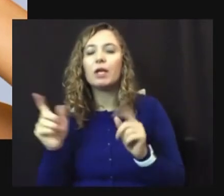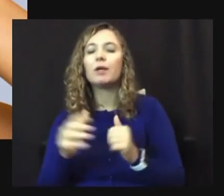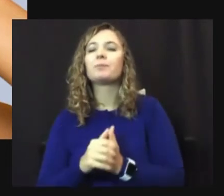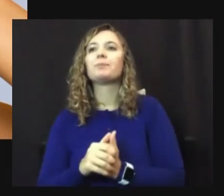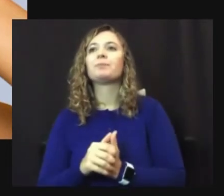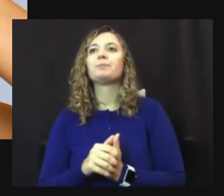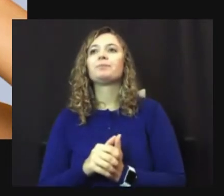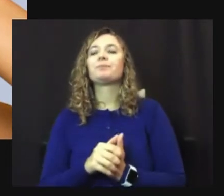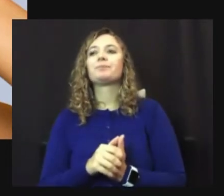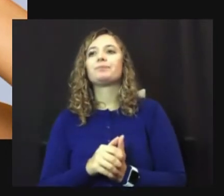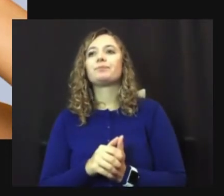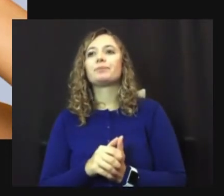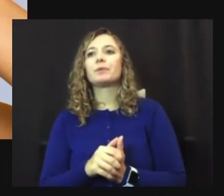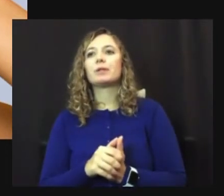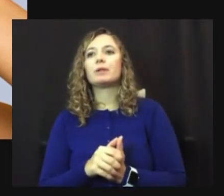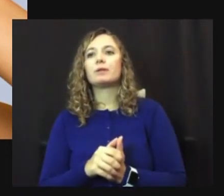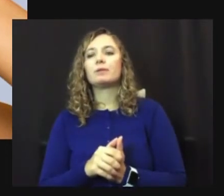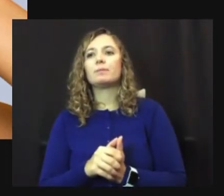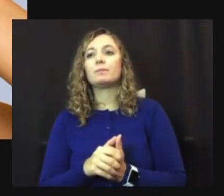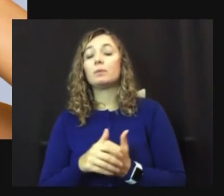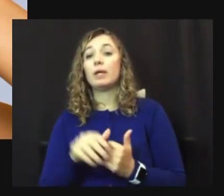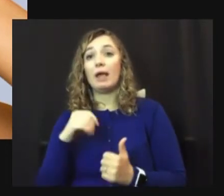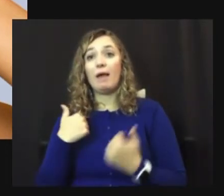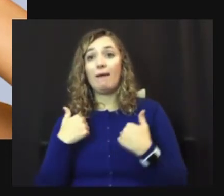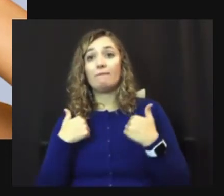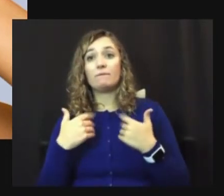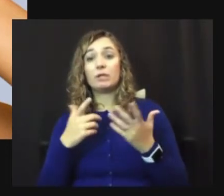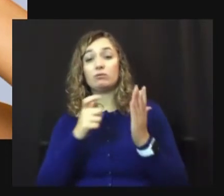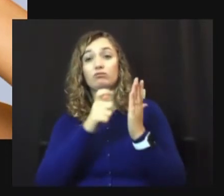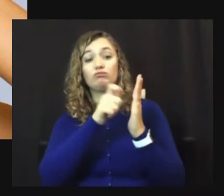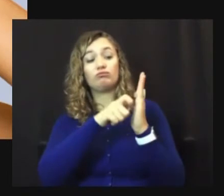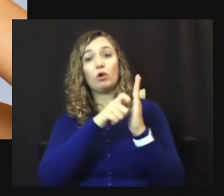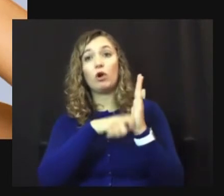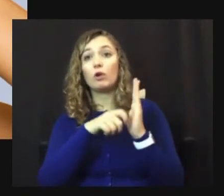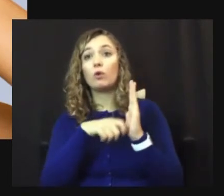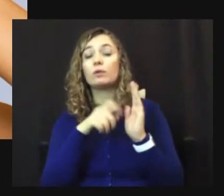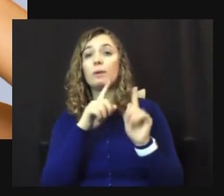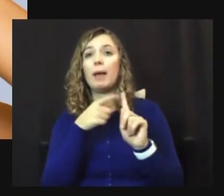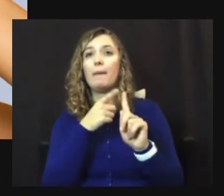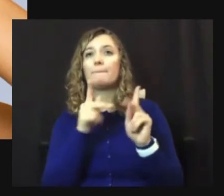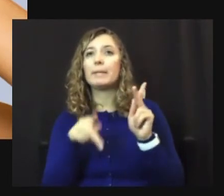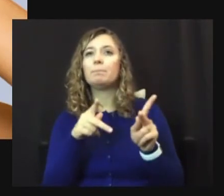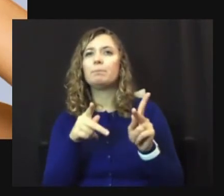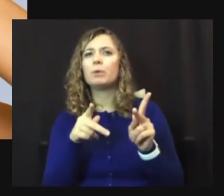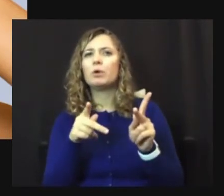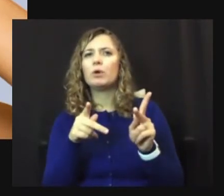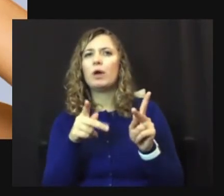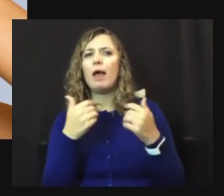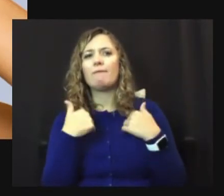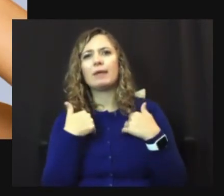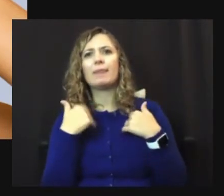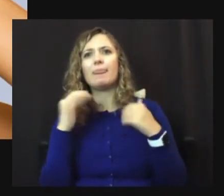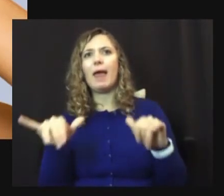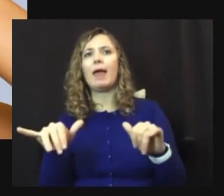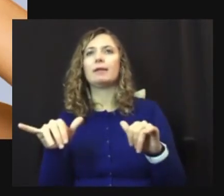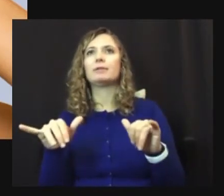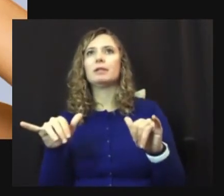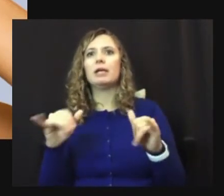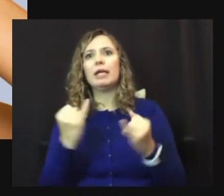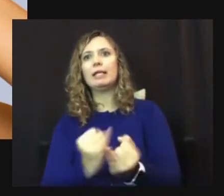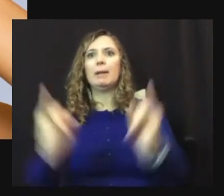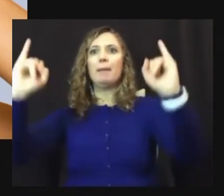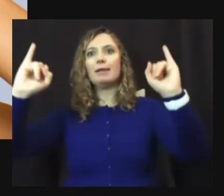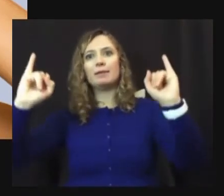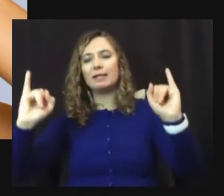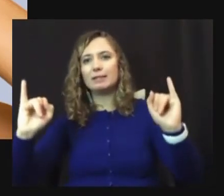articles about people having this message of like, this independence that you're going to gain, and then you're going